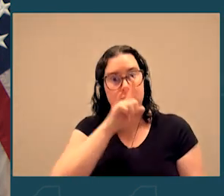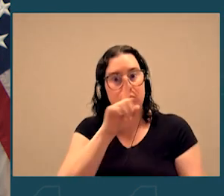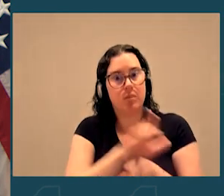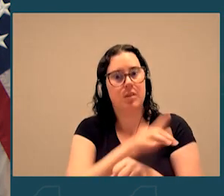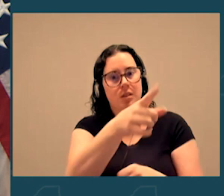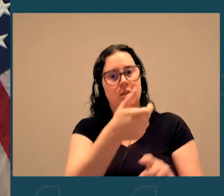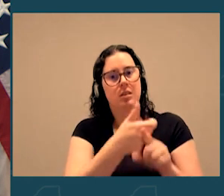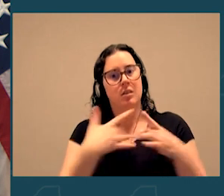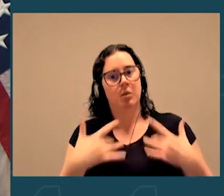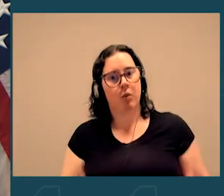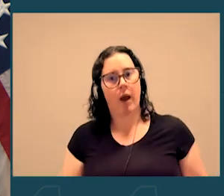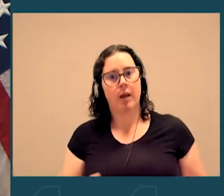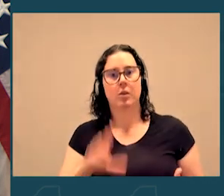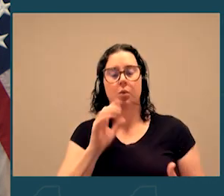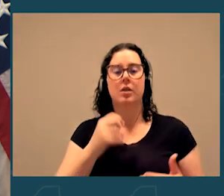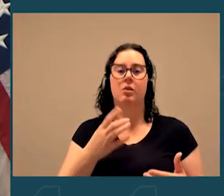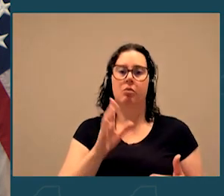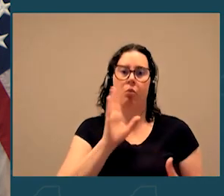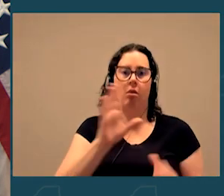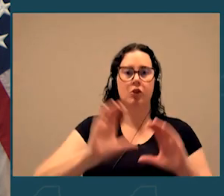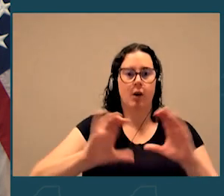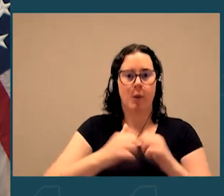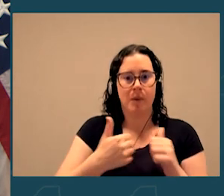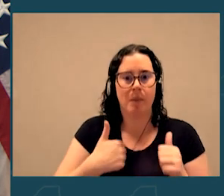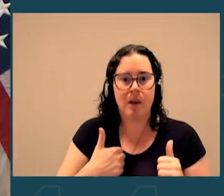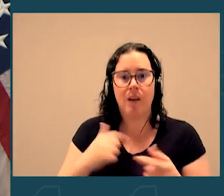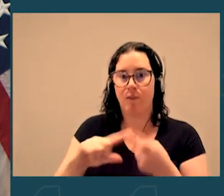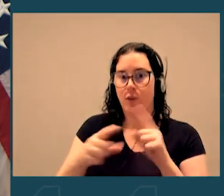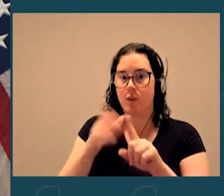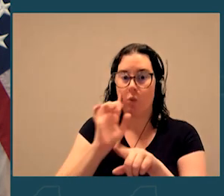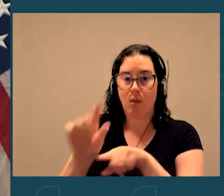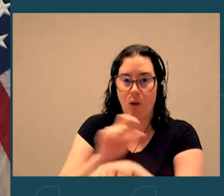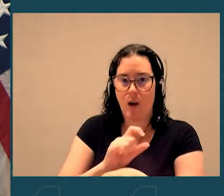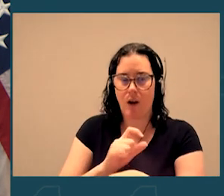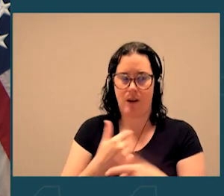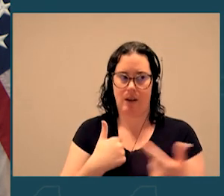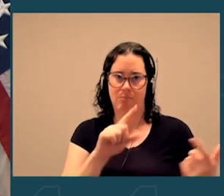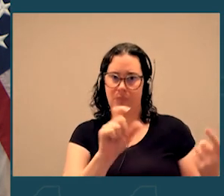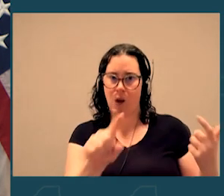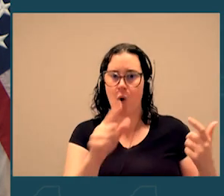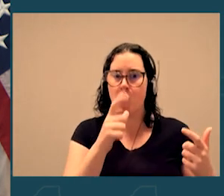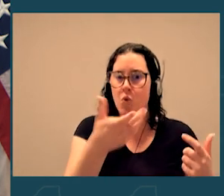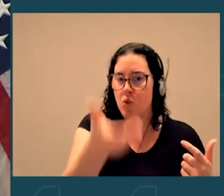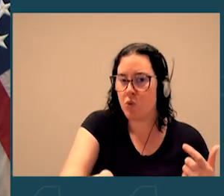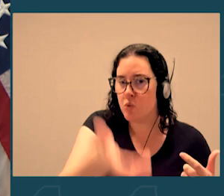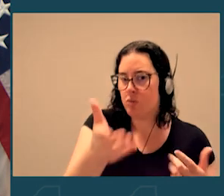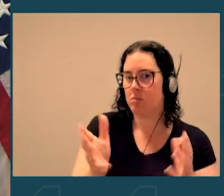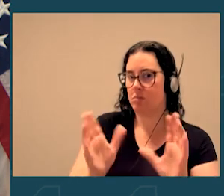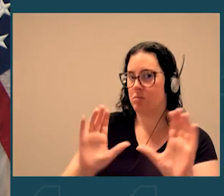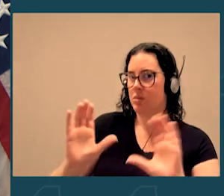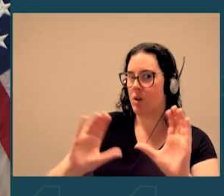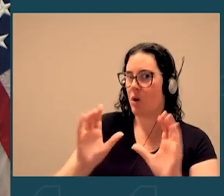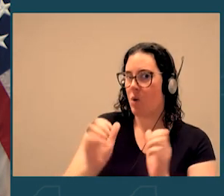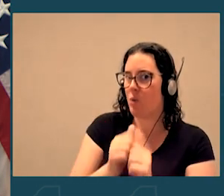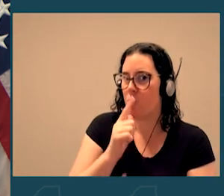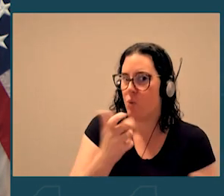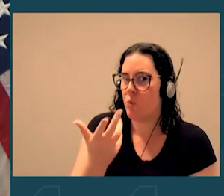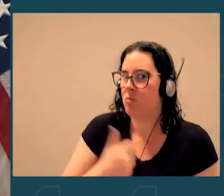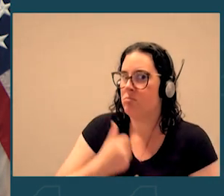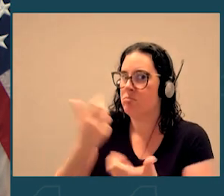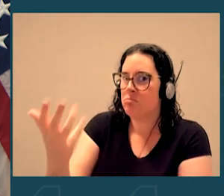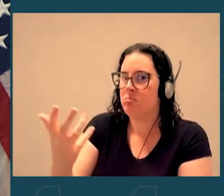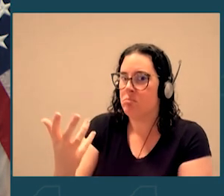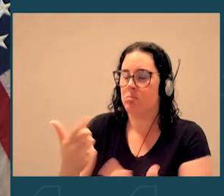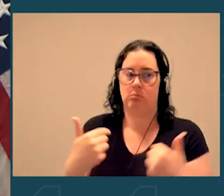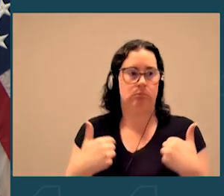he would talk to me at the end of the day. And my friends would call me. She goes, I said, who did you talk to, sweetheart? I said, I didn't have anybody. I was just absorbing all